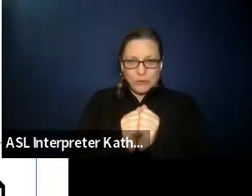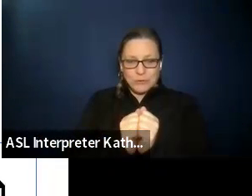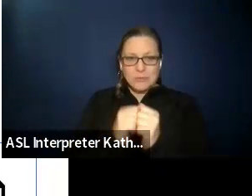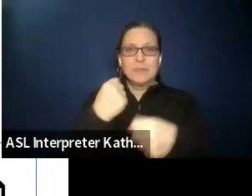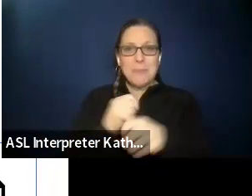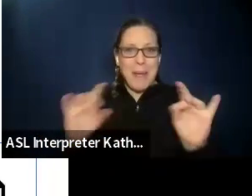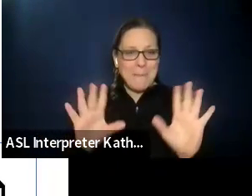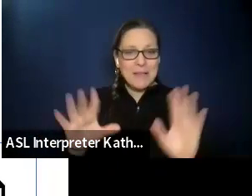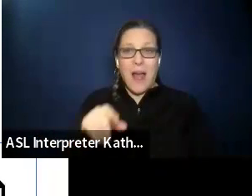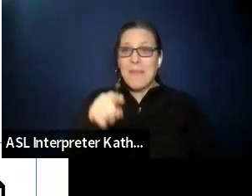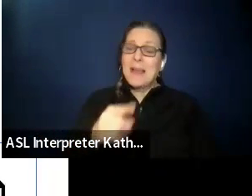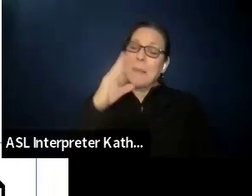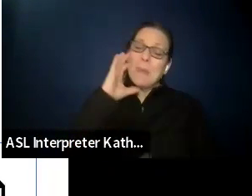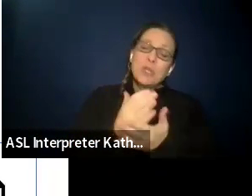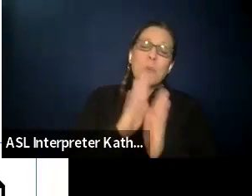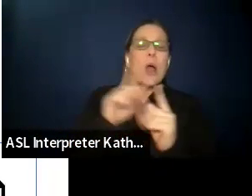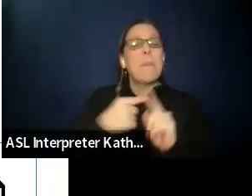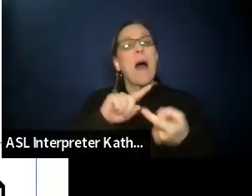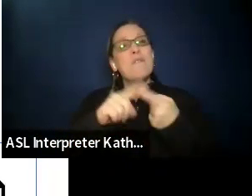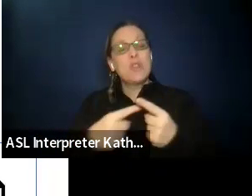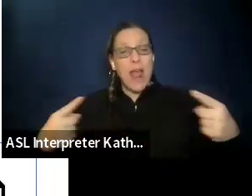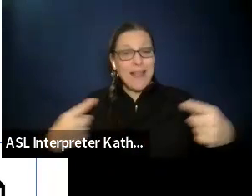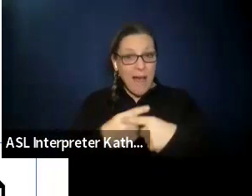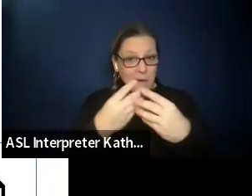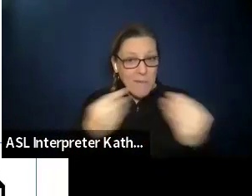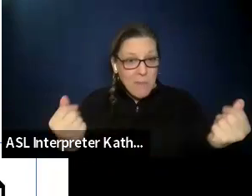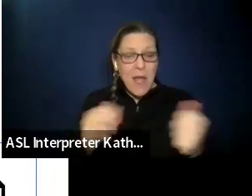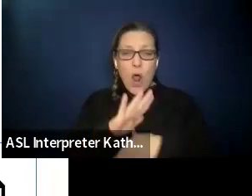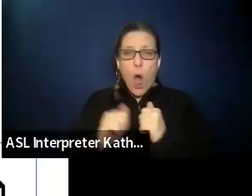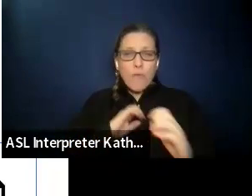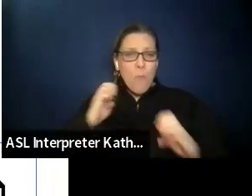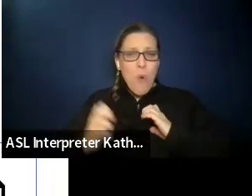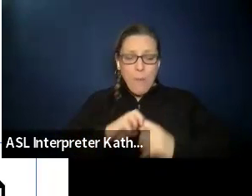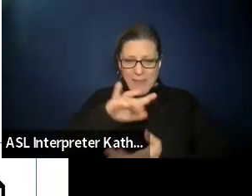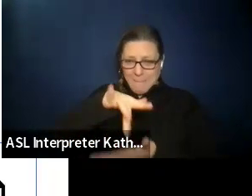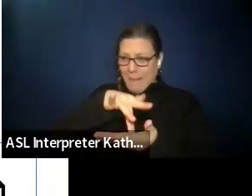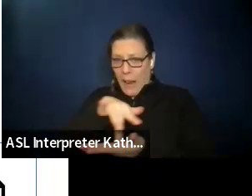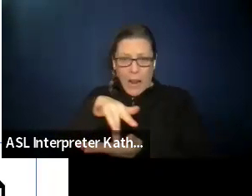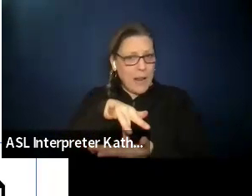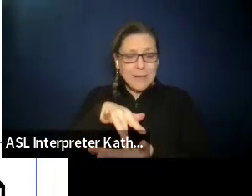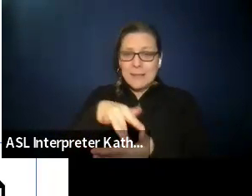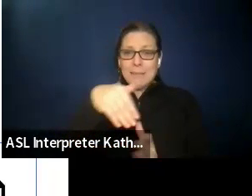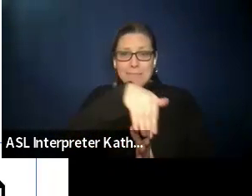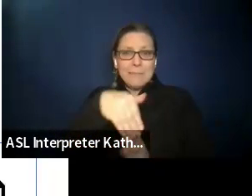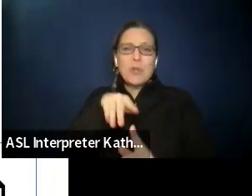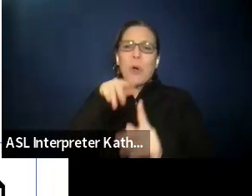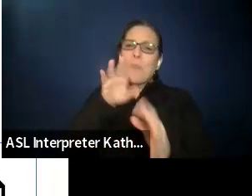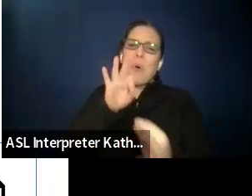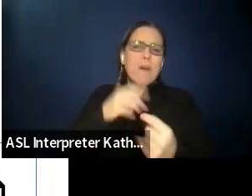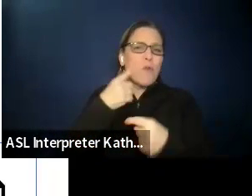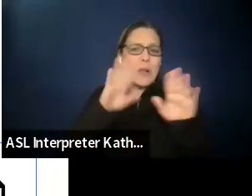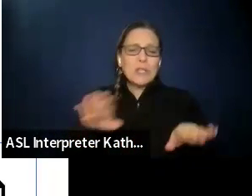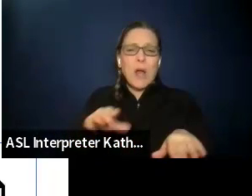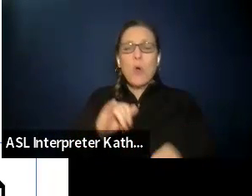This whimsical picture book about friendship, conflict resolution, and the complex emotions of being caught in between is perfect for any child who finds themselves